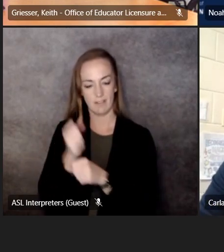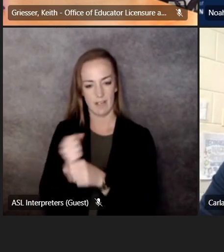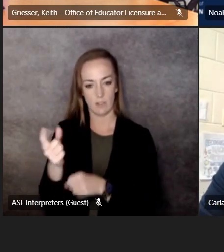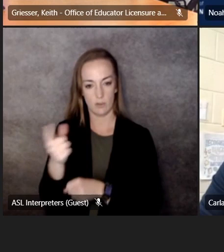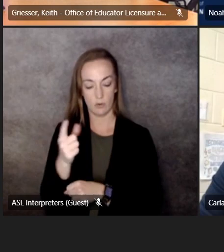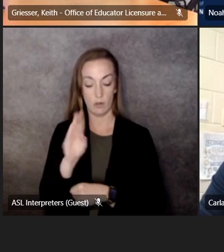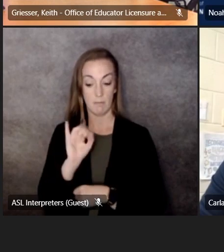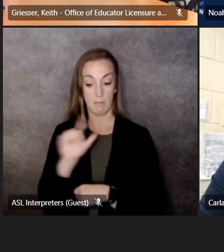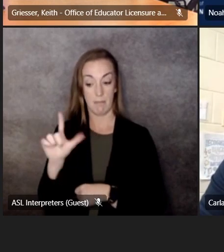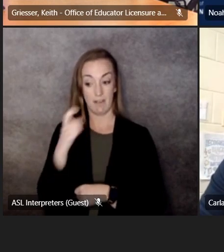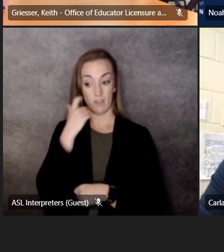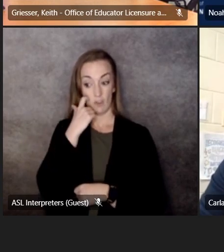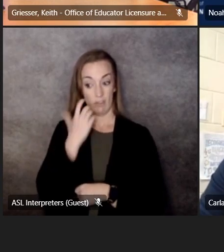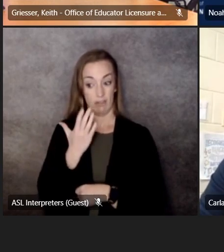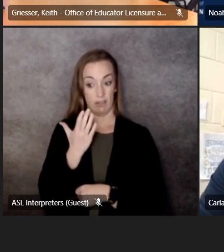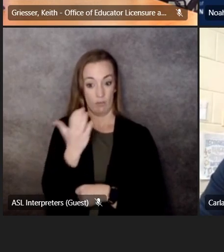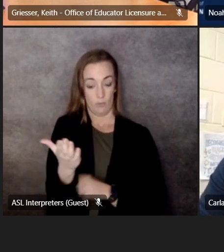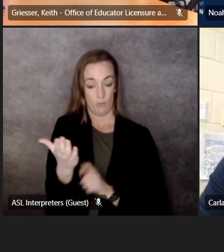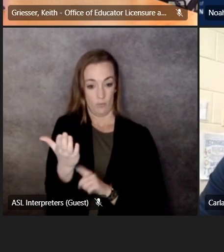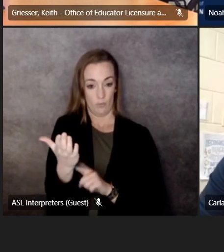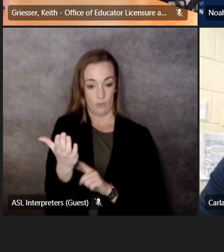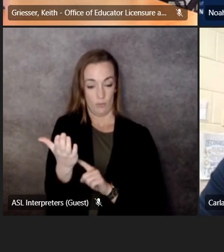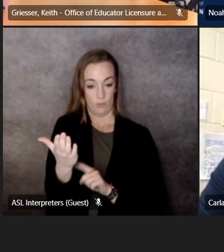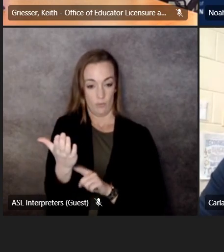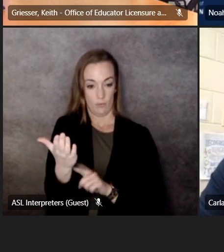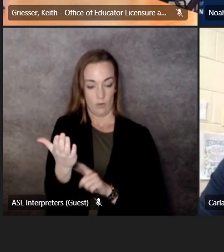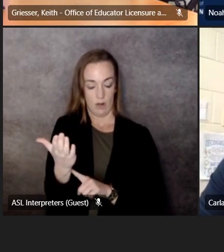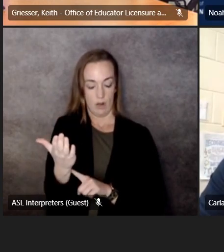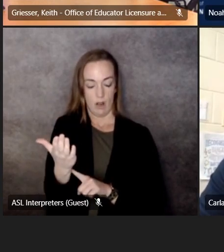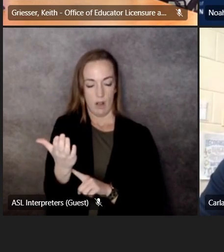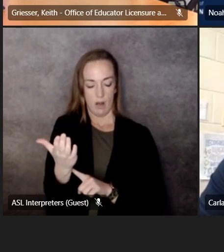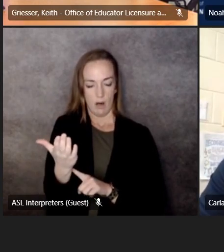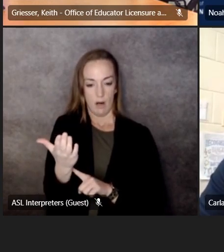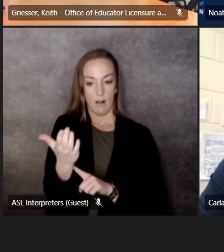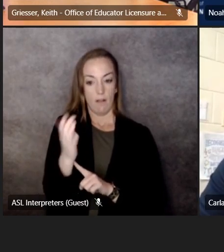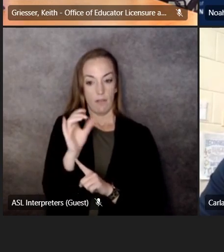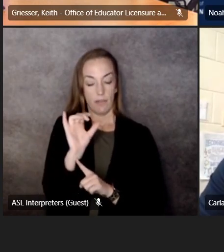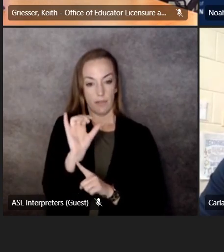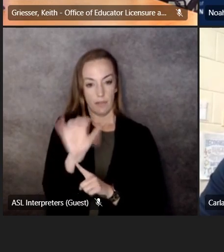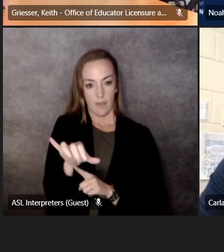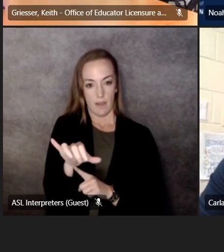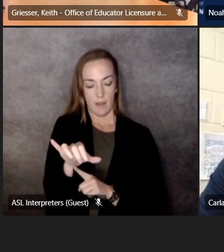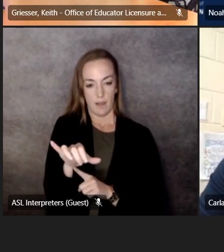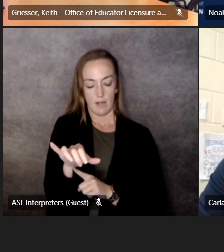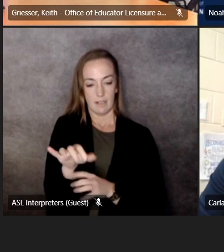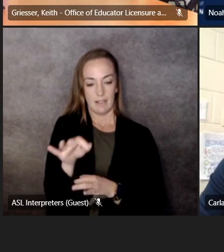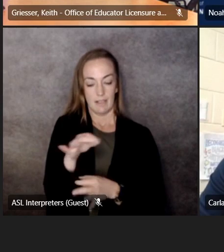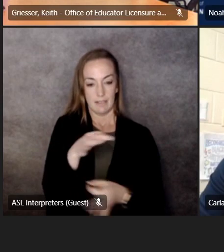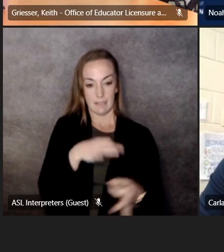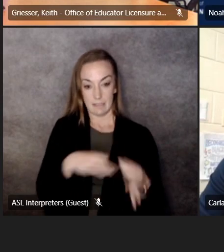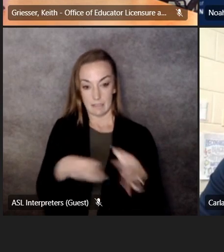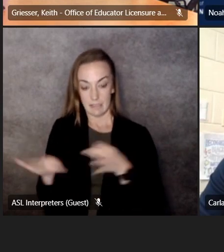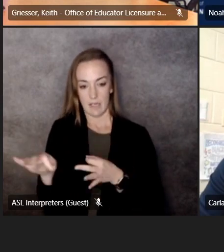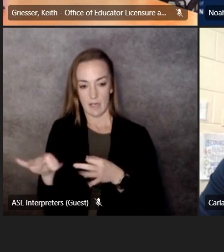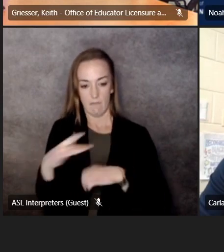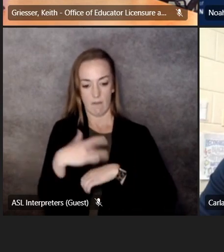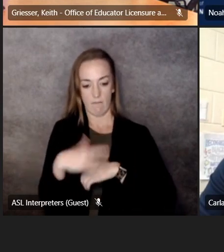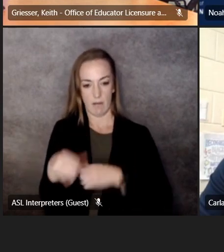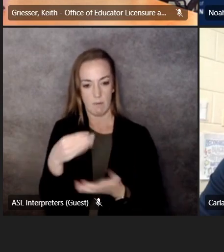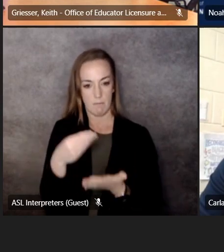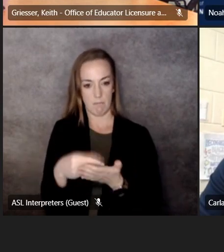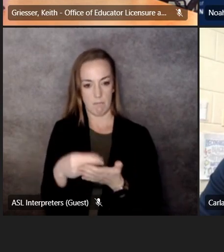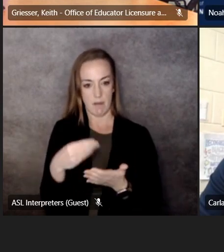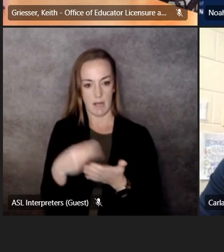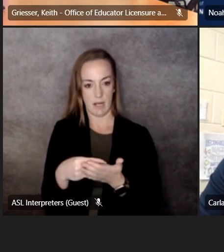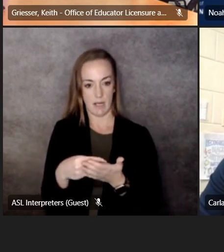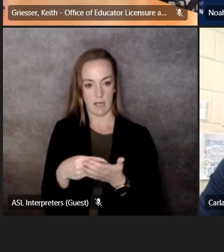been introduced, what we are seeing is that instead of the available money sort of going back into